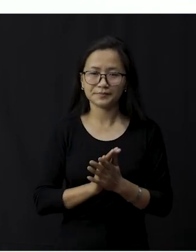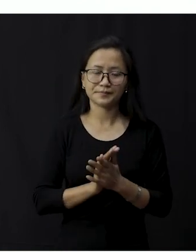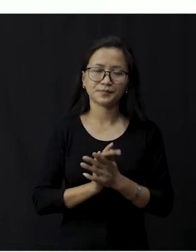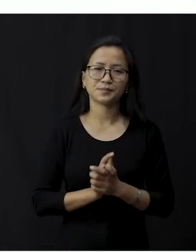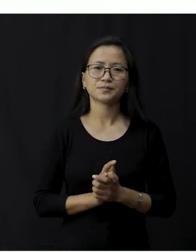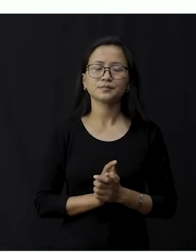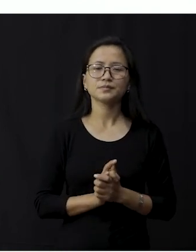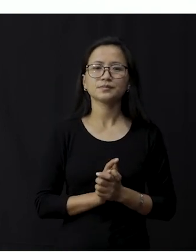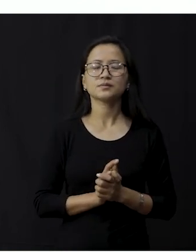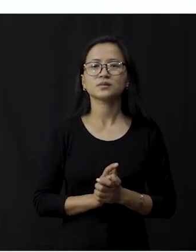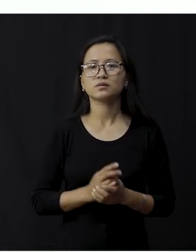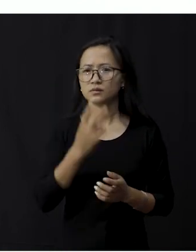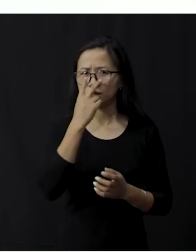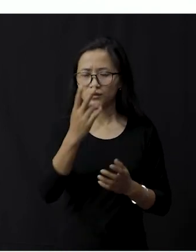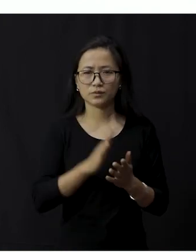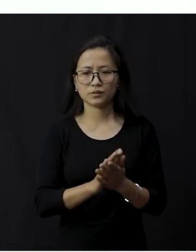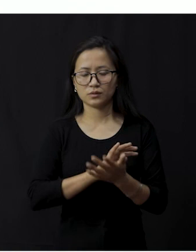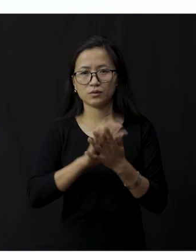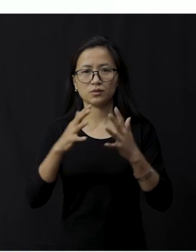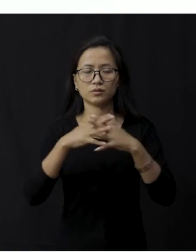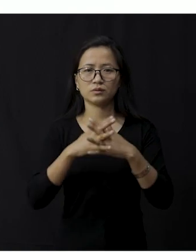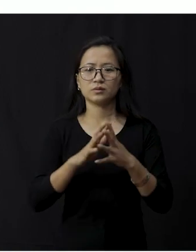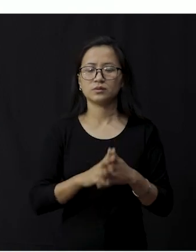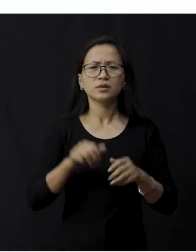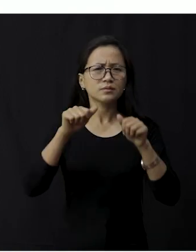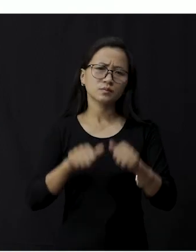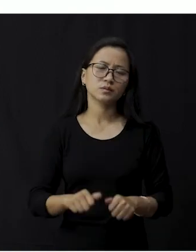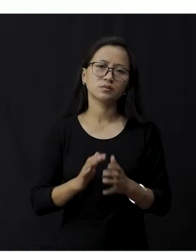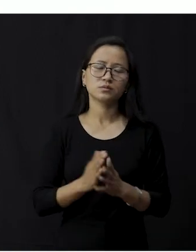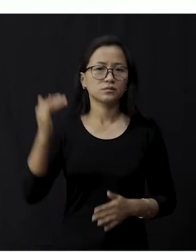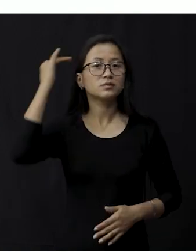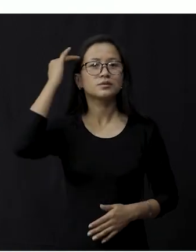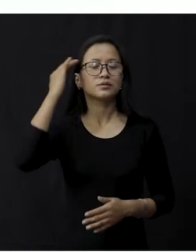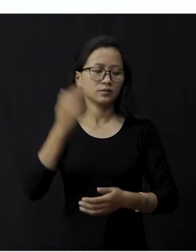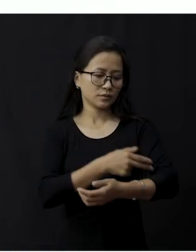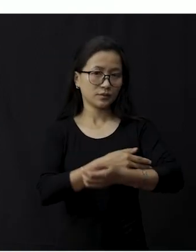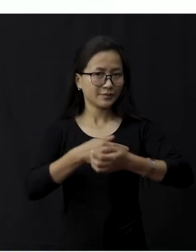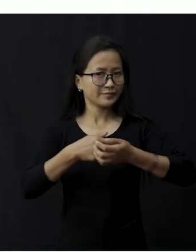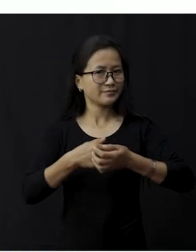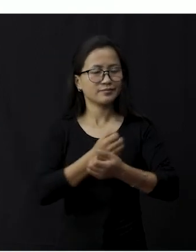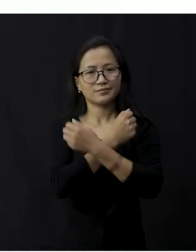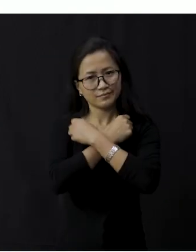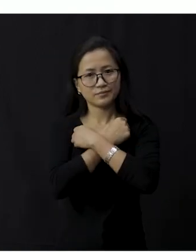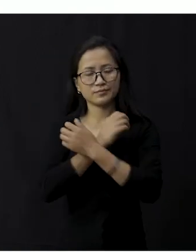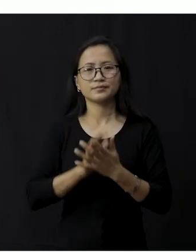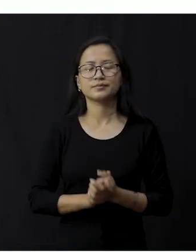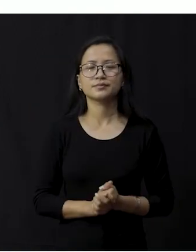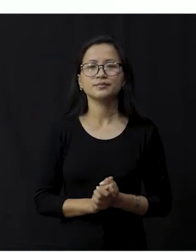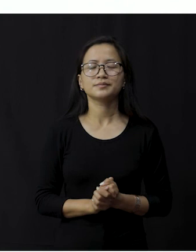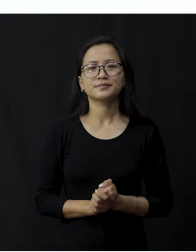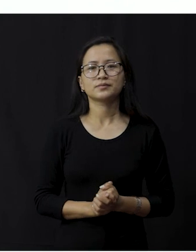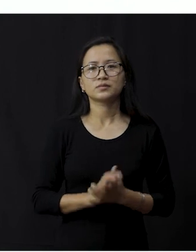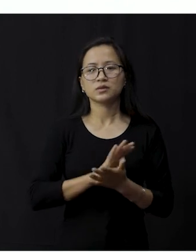so that, okay, whenever I'm checking your homework, I will be able to know your lovely name. Okay,